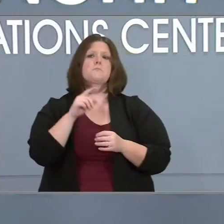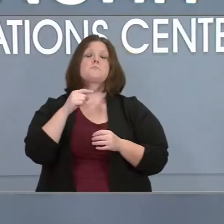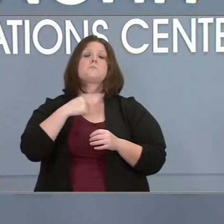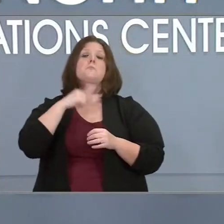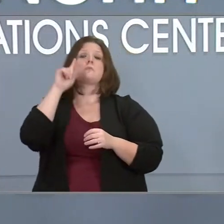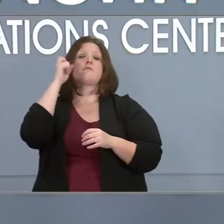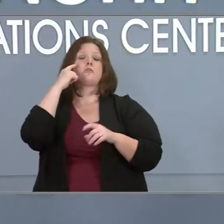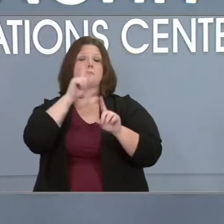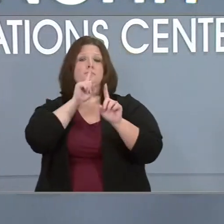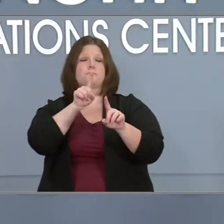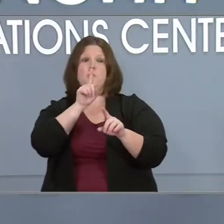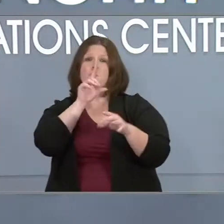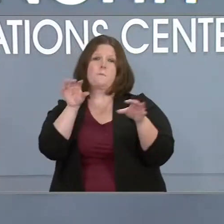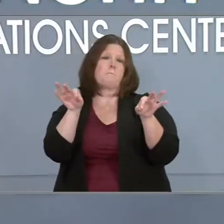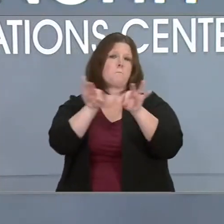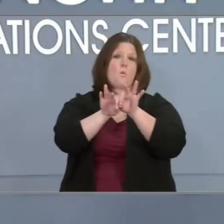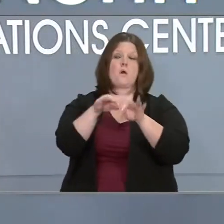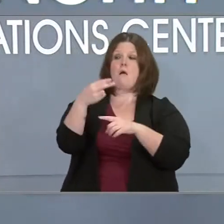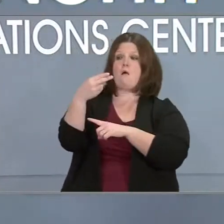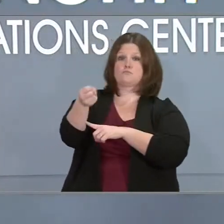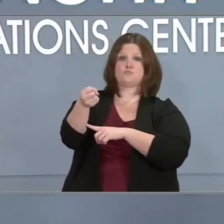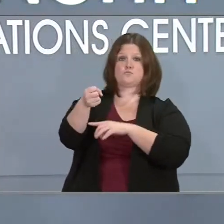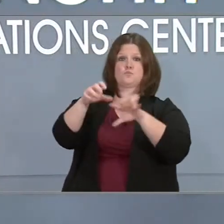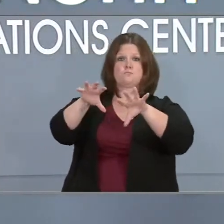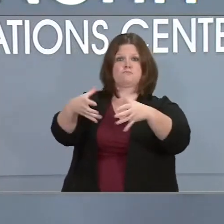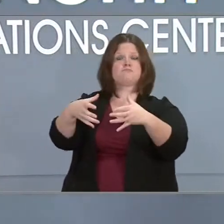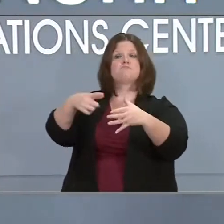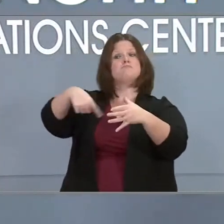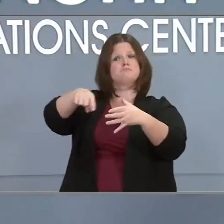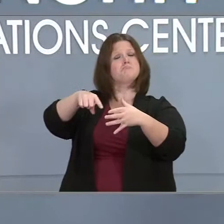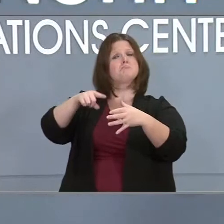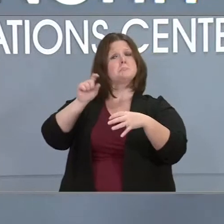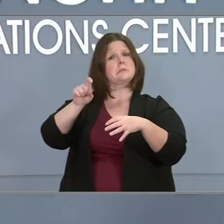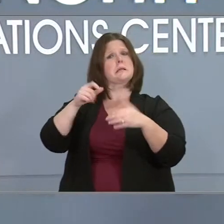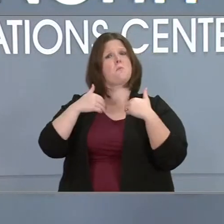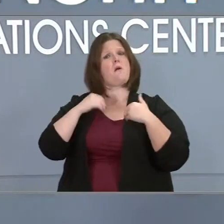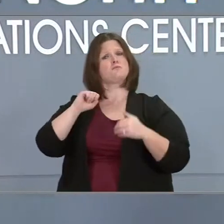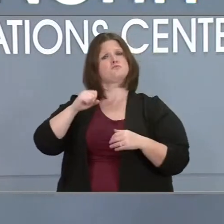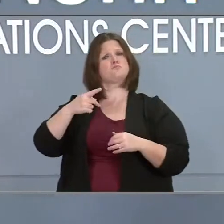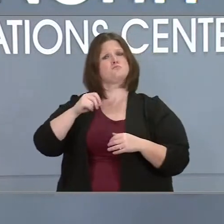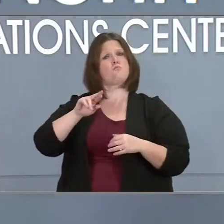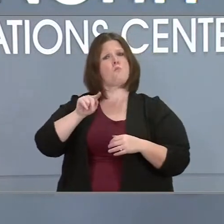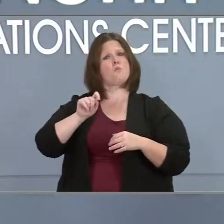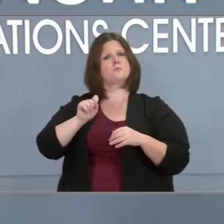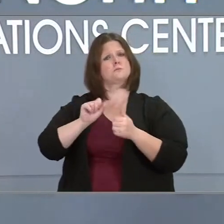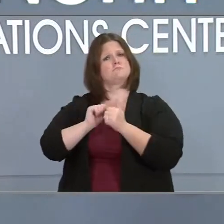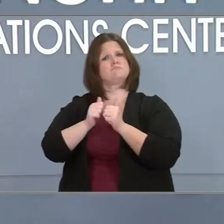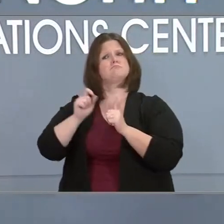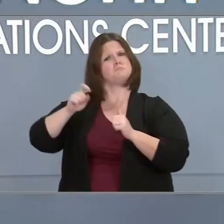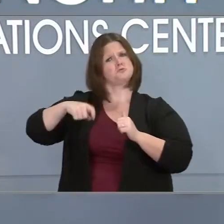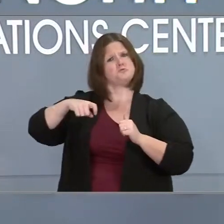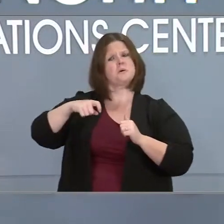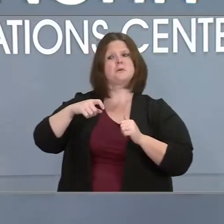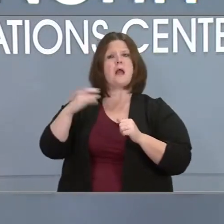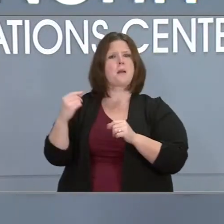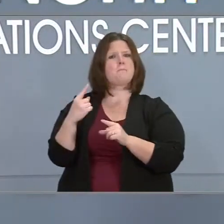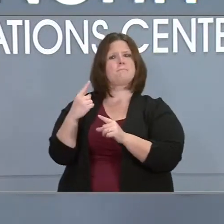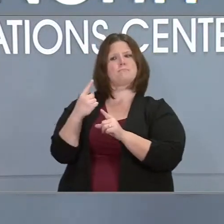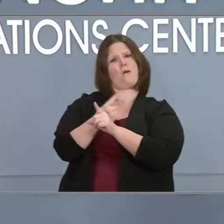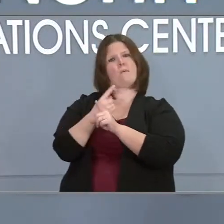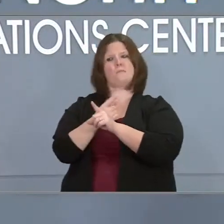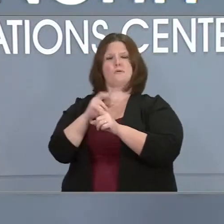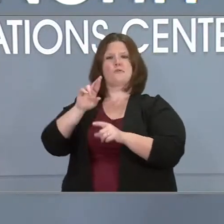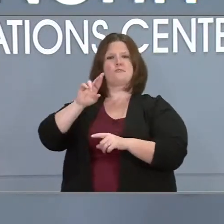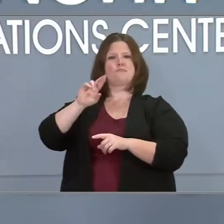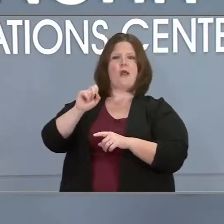for our high schools to have athletics and that they be properly regulated.